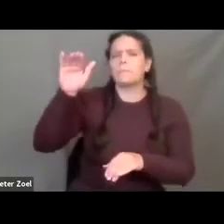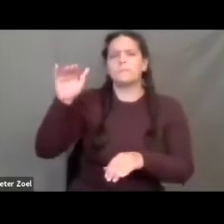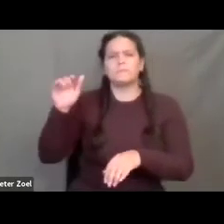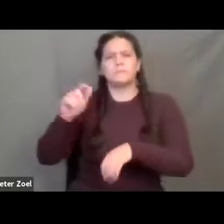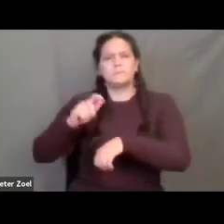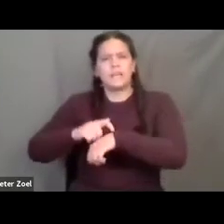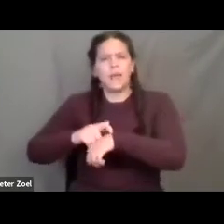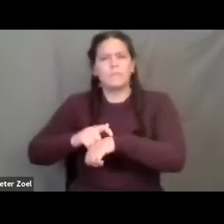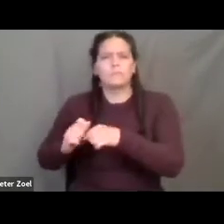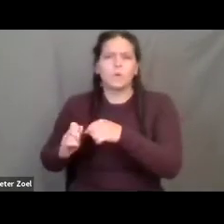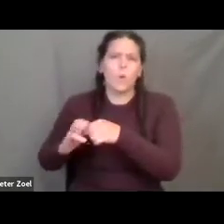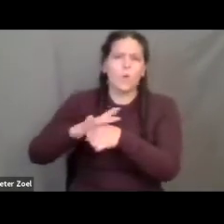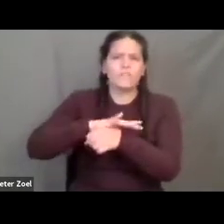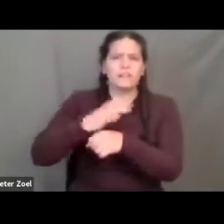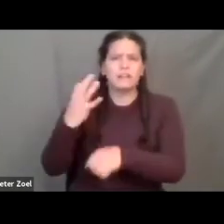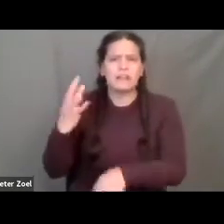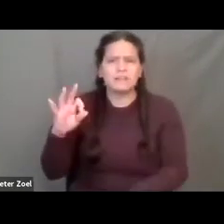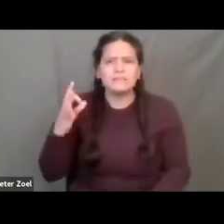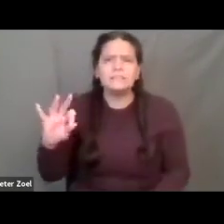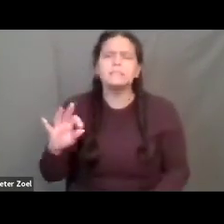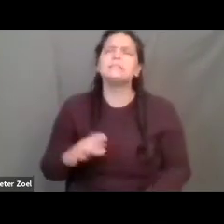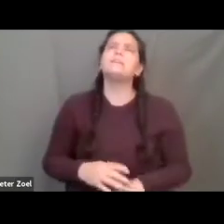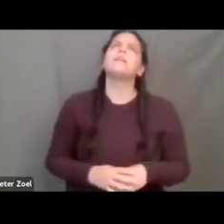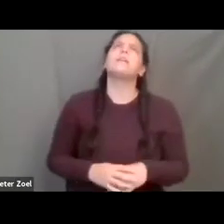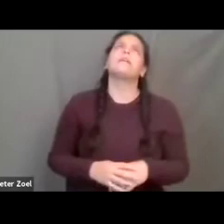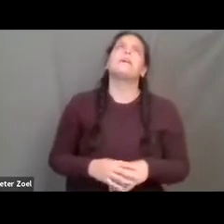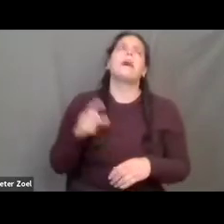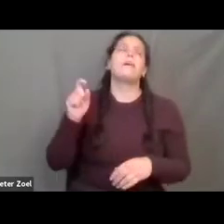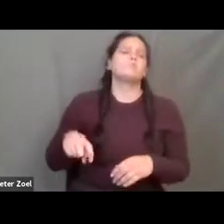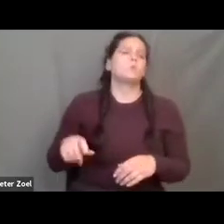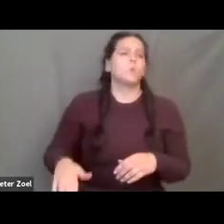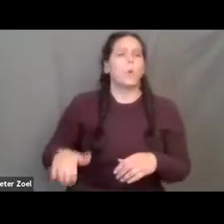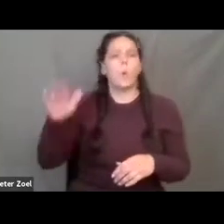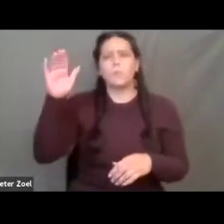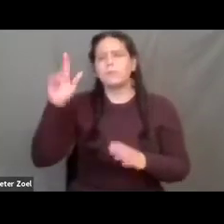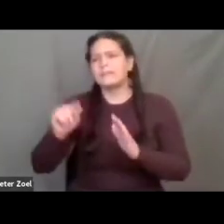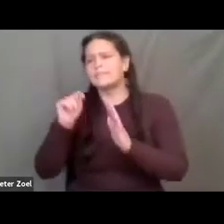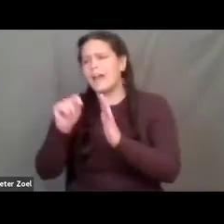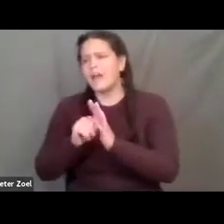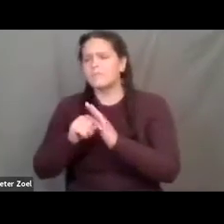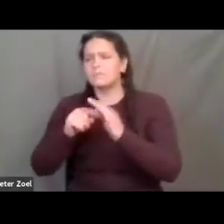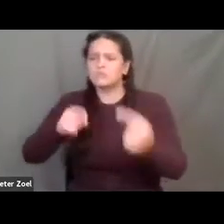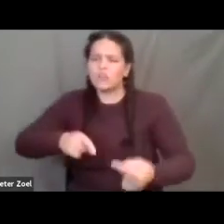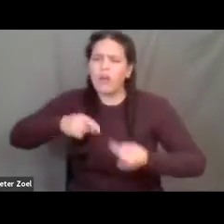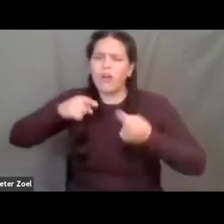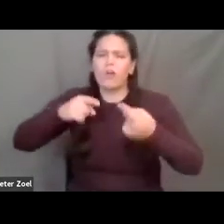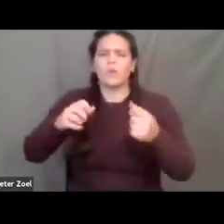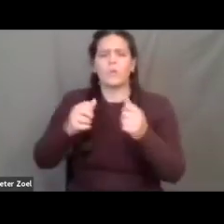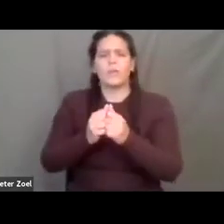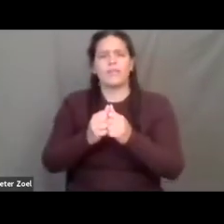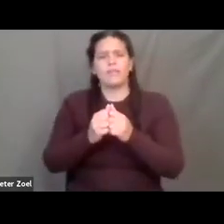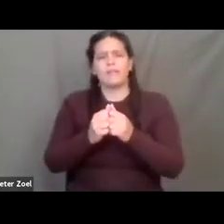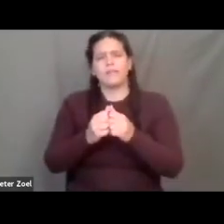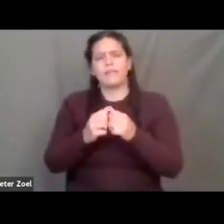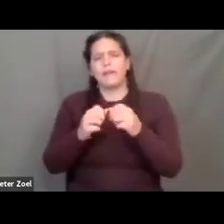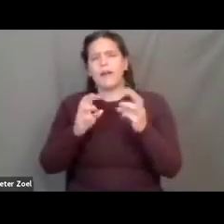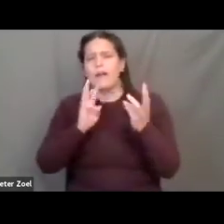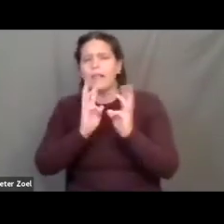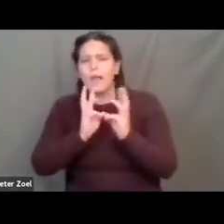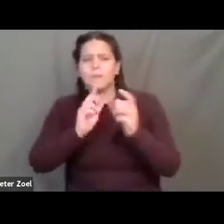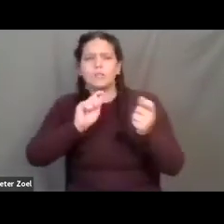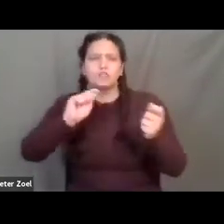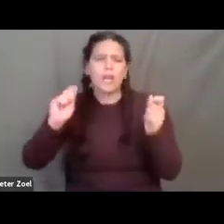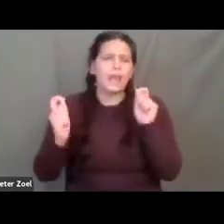to grow up in a time when we're struggling with climate change.